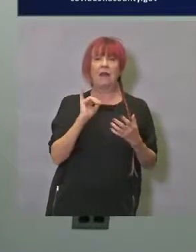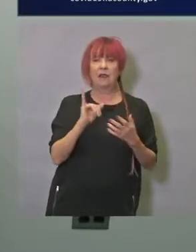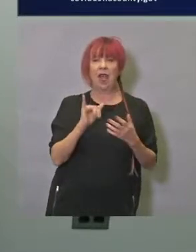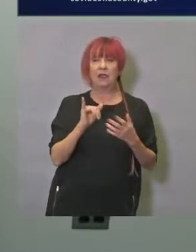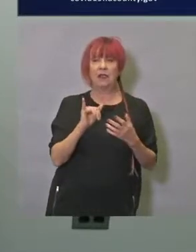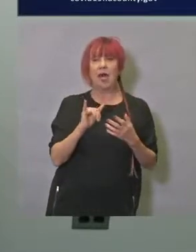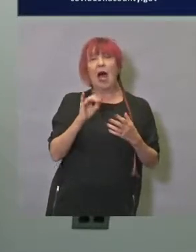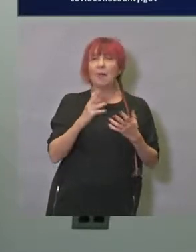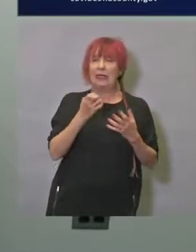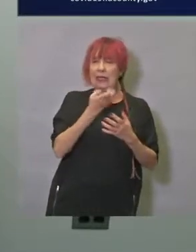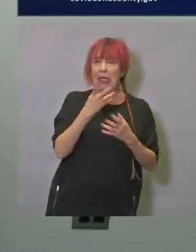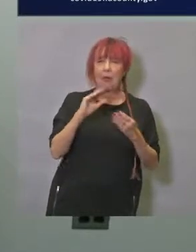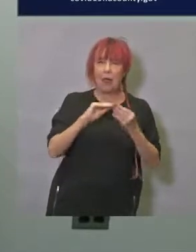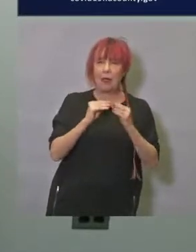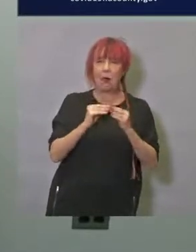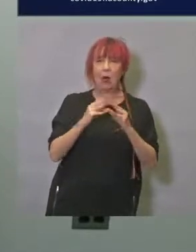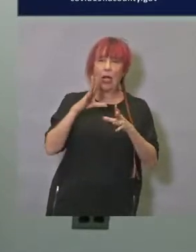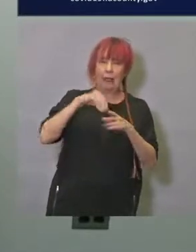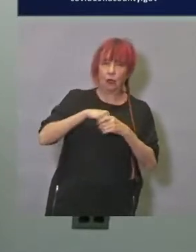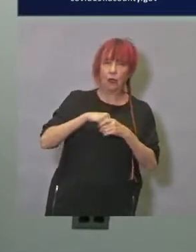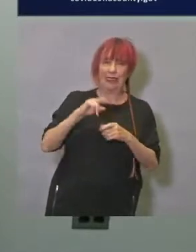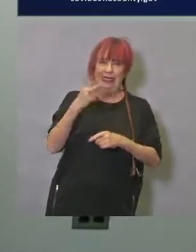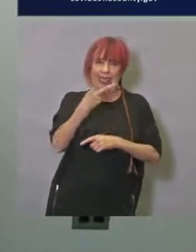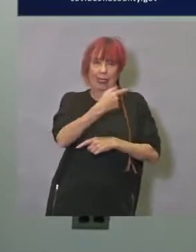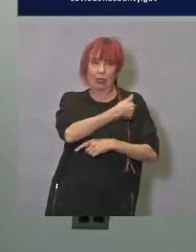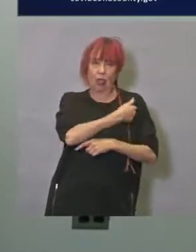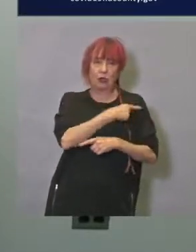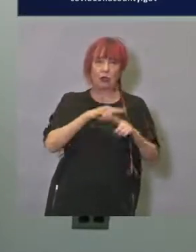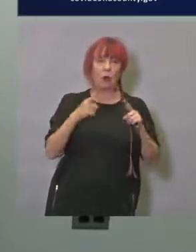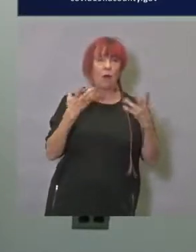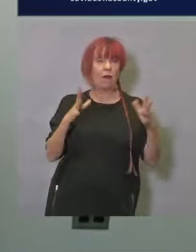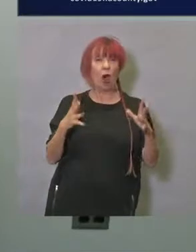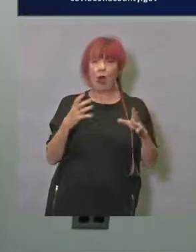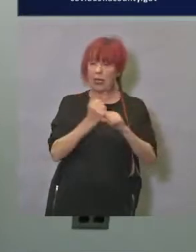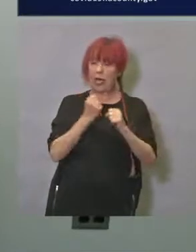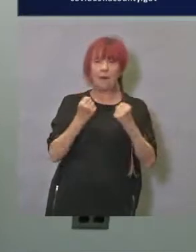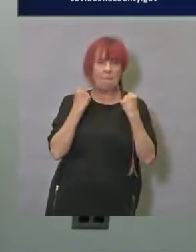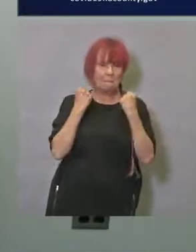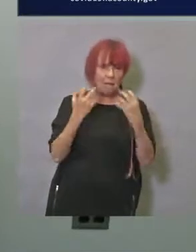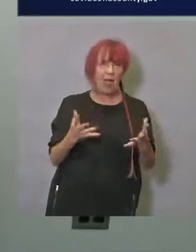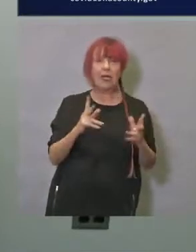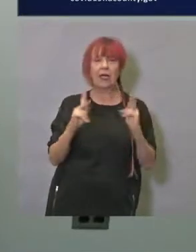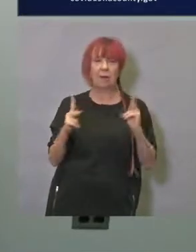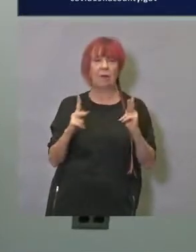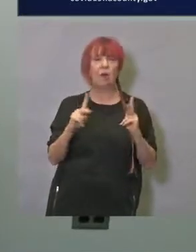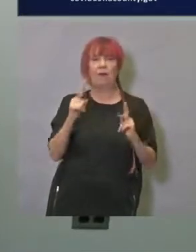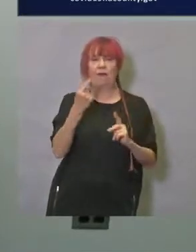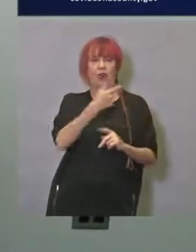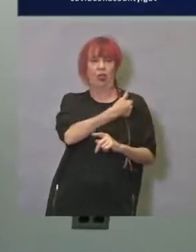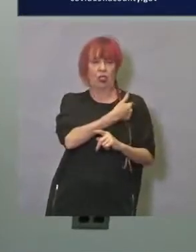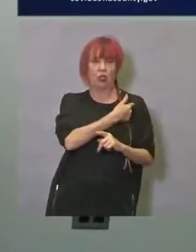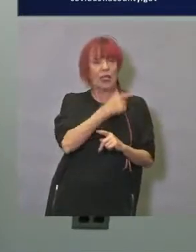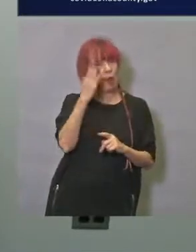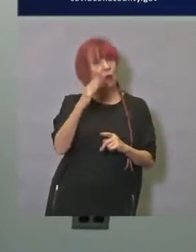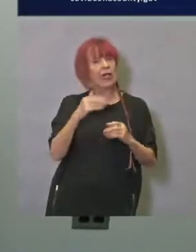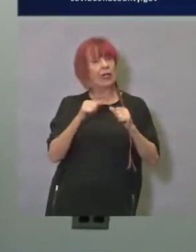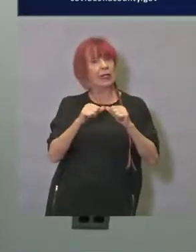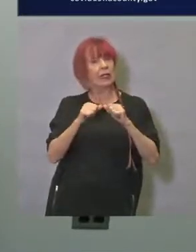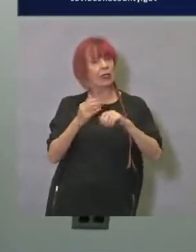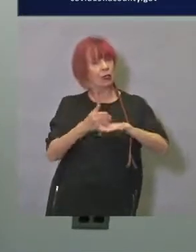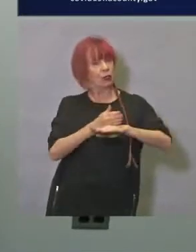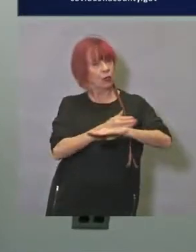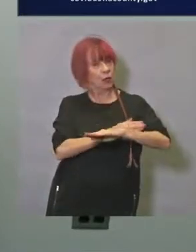doses, but, we've hit a lot of residents with their first doses, and I think we'll continue to make progress. And we do fully